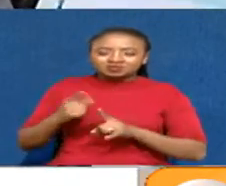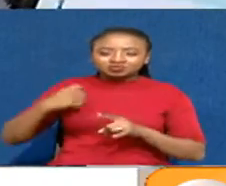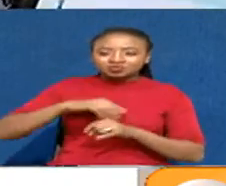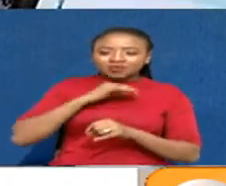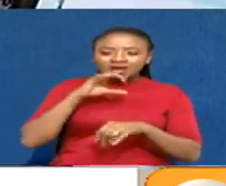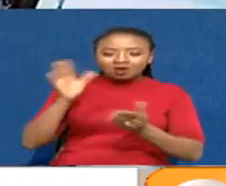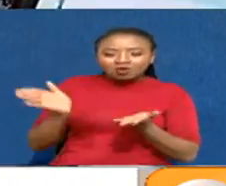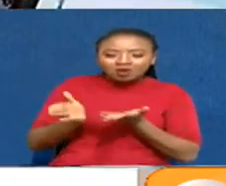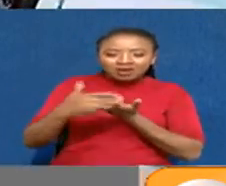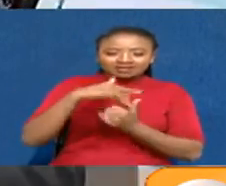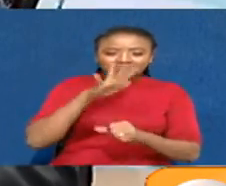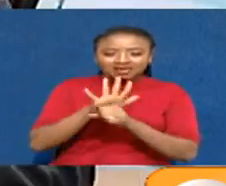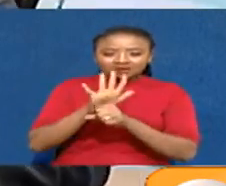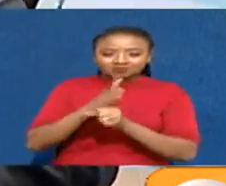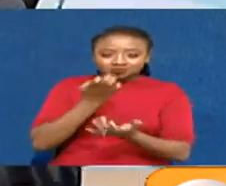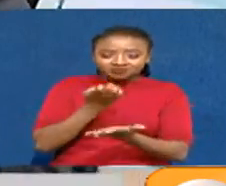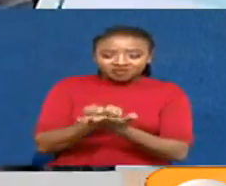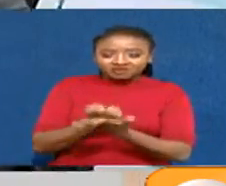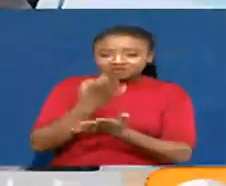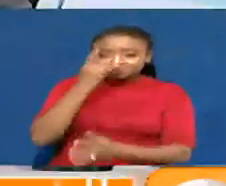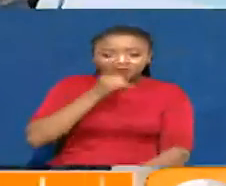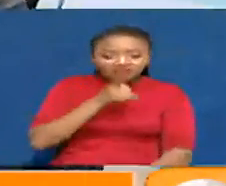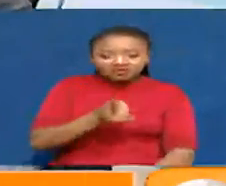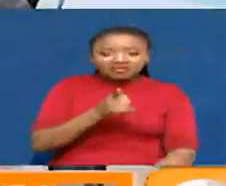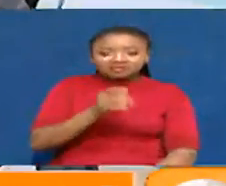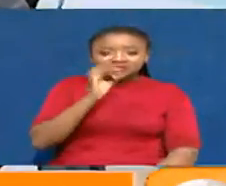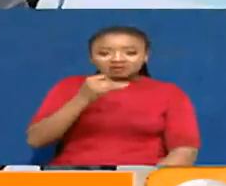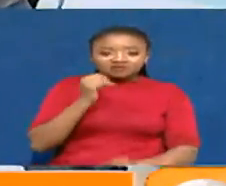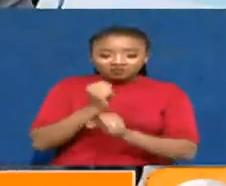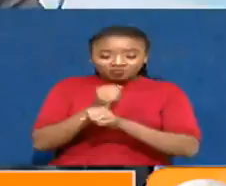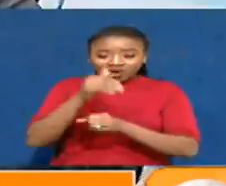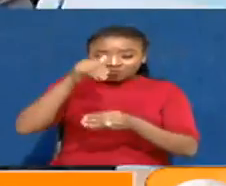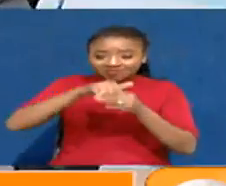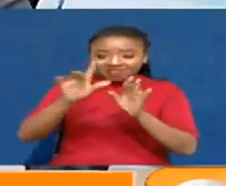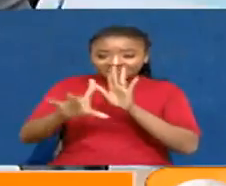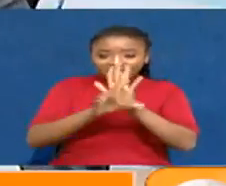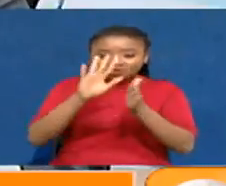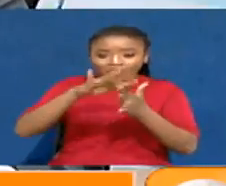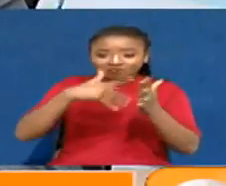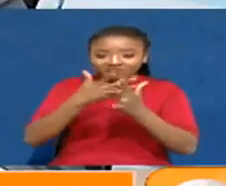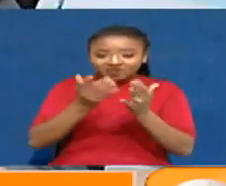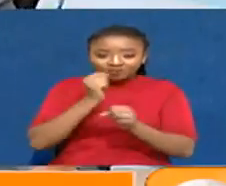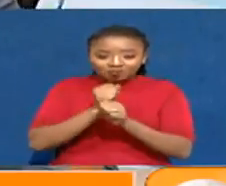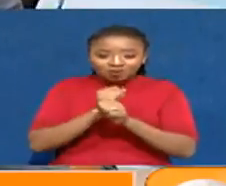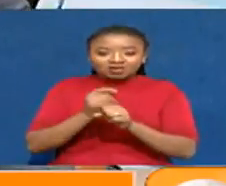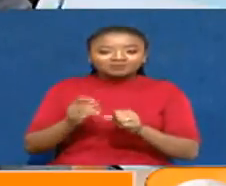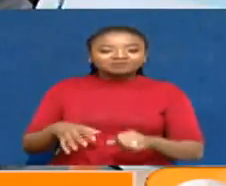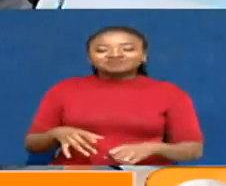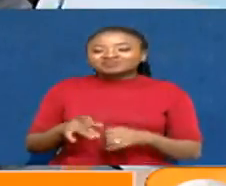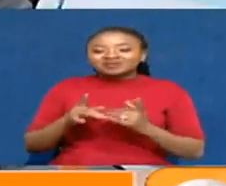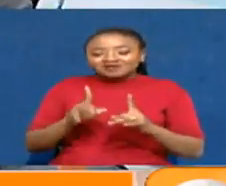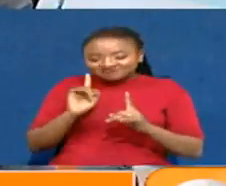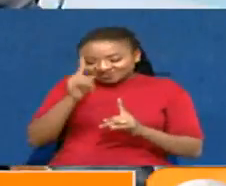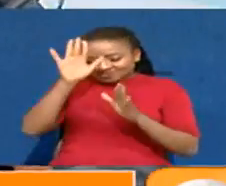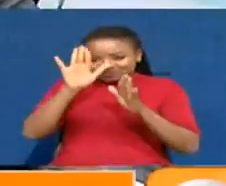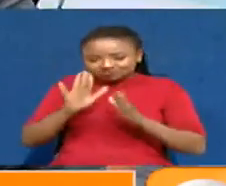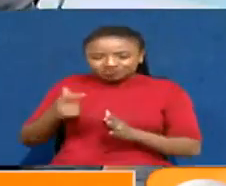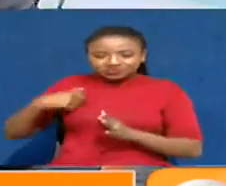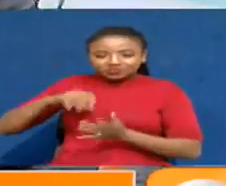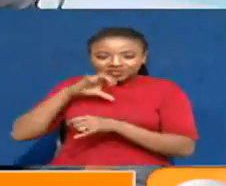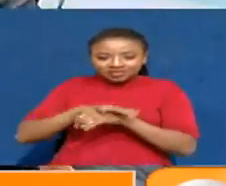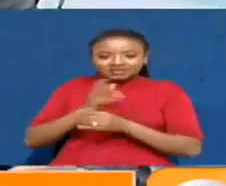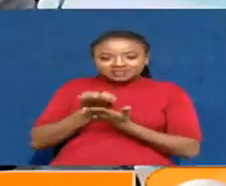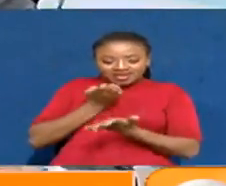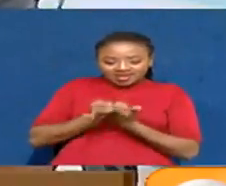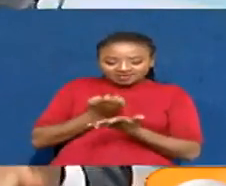lot of evidence, because you see, this is we work in a legal framework. So calling somebody out without any evidence is